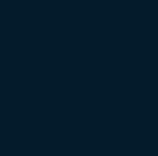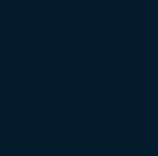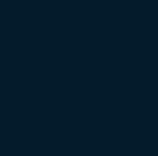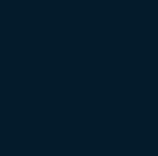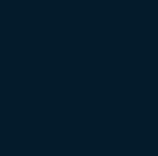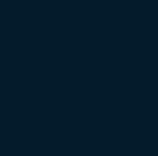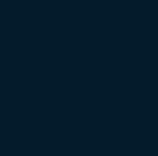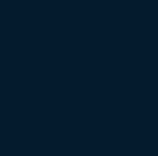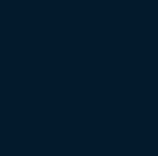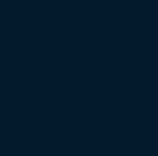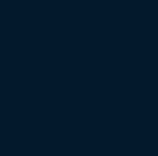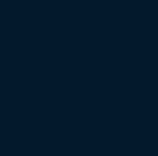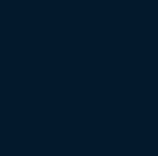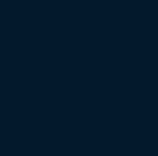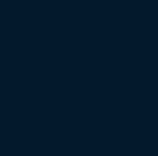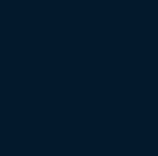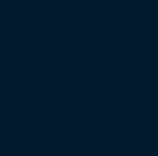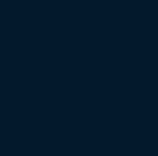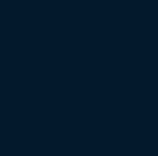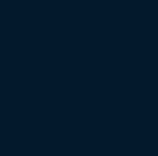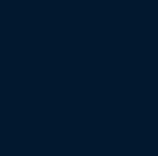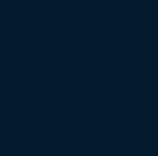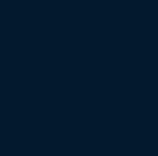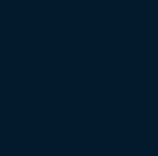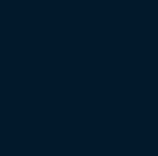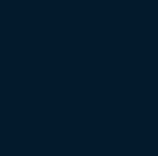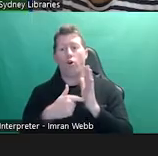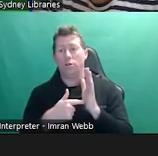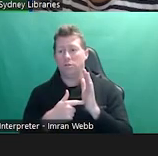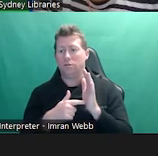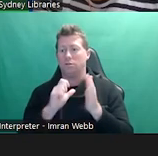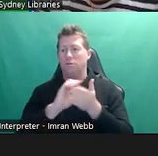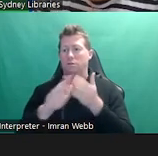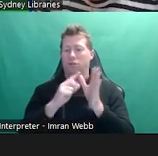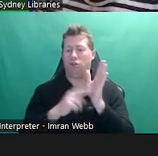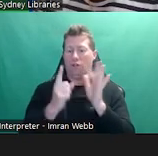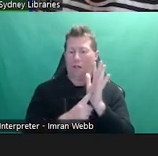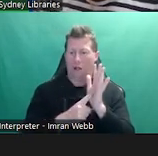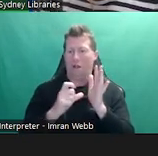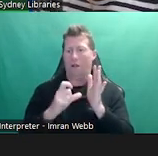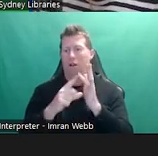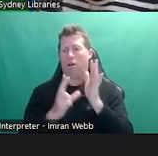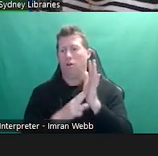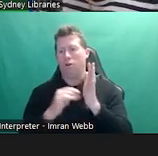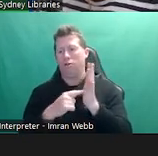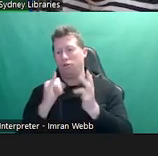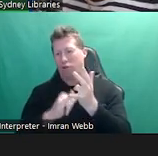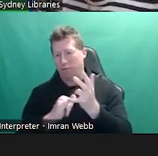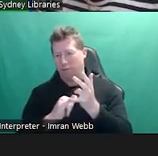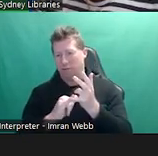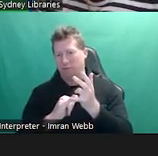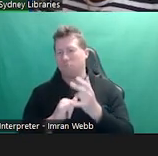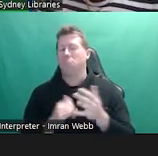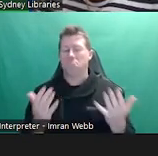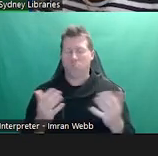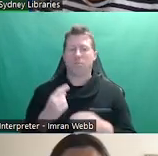Now, that brings me to introducing our panel host, Chanel Contos. So for those of